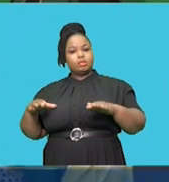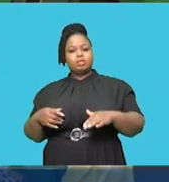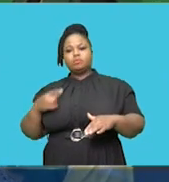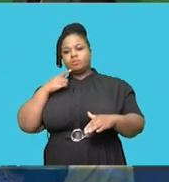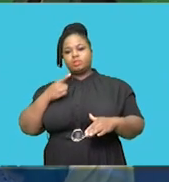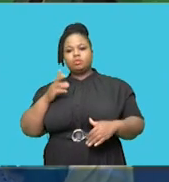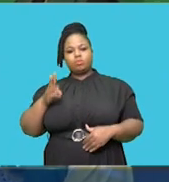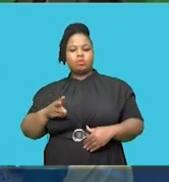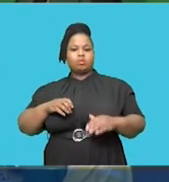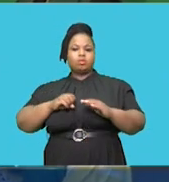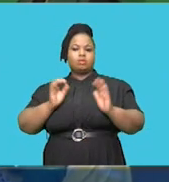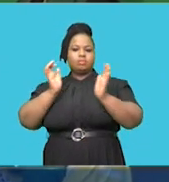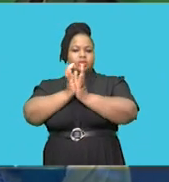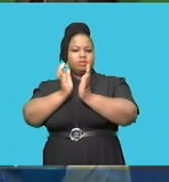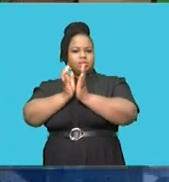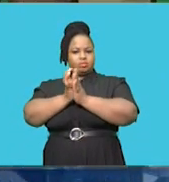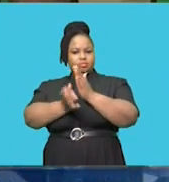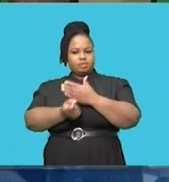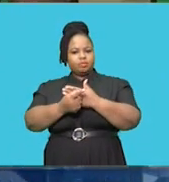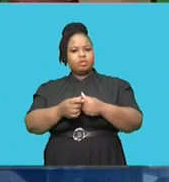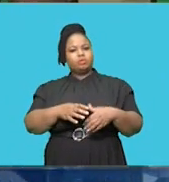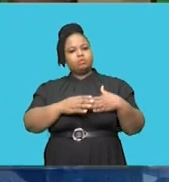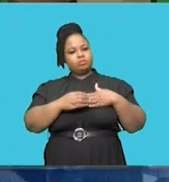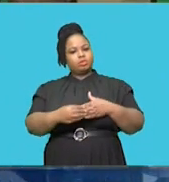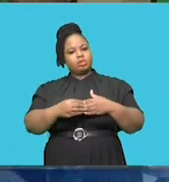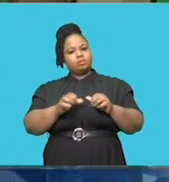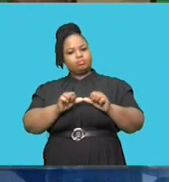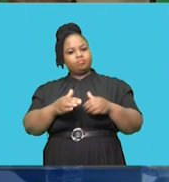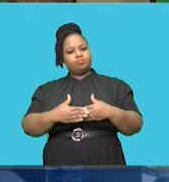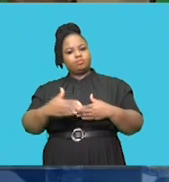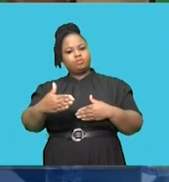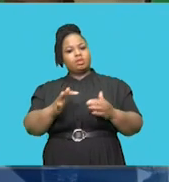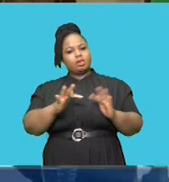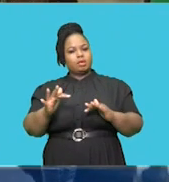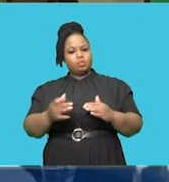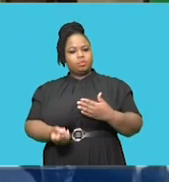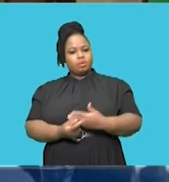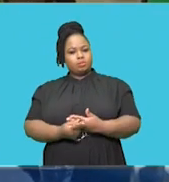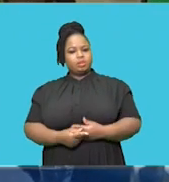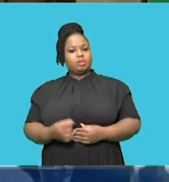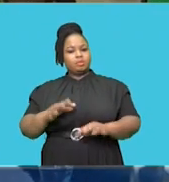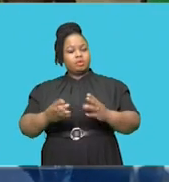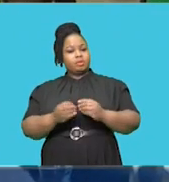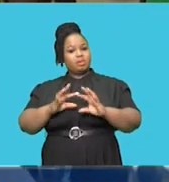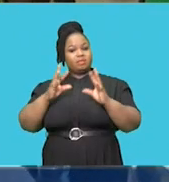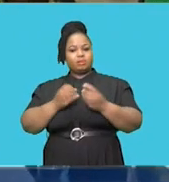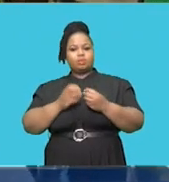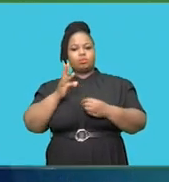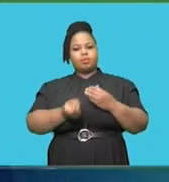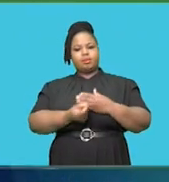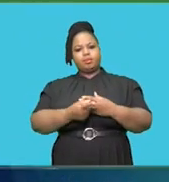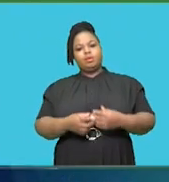ukubamba iindibano zawo eziza kunika umkhombandlela wenkqubela phambili yezinto eziza kube